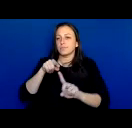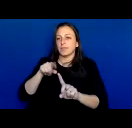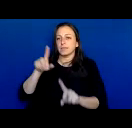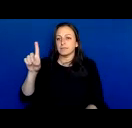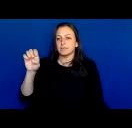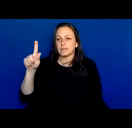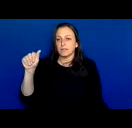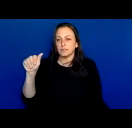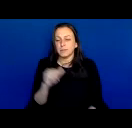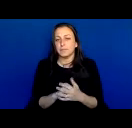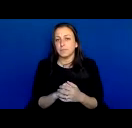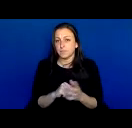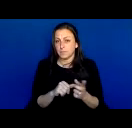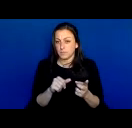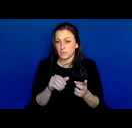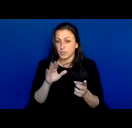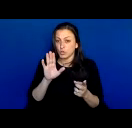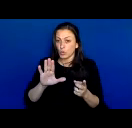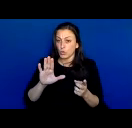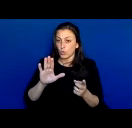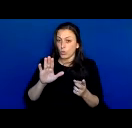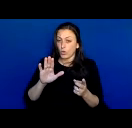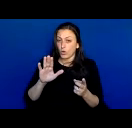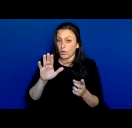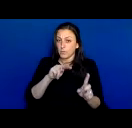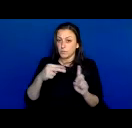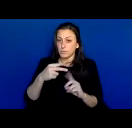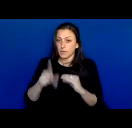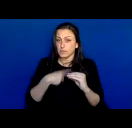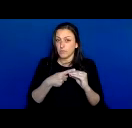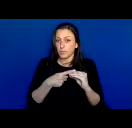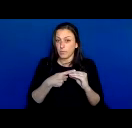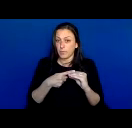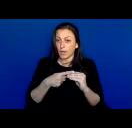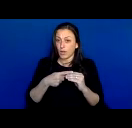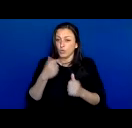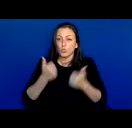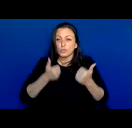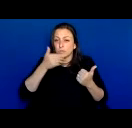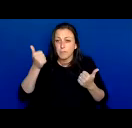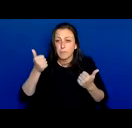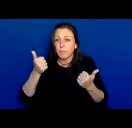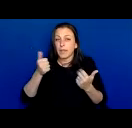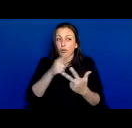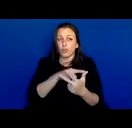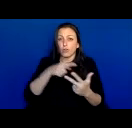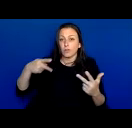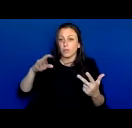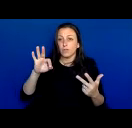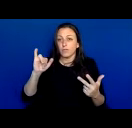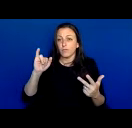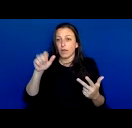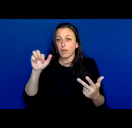that changed your thinking about whether it's better to get Pfizer or Moderna or J&J